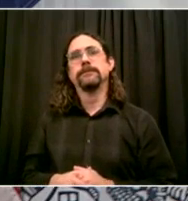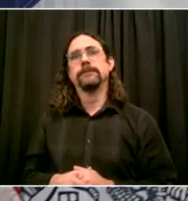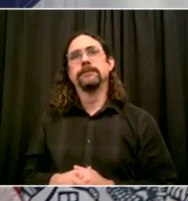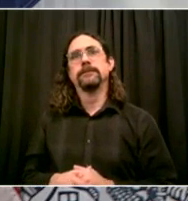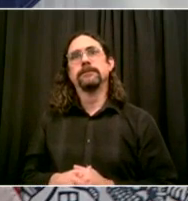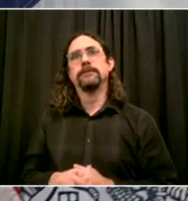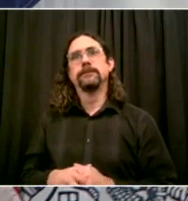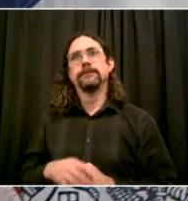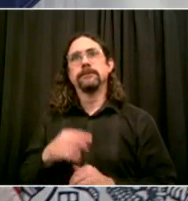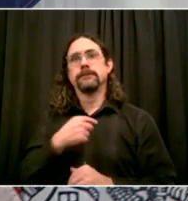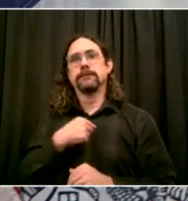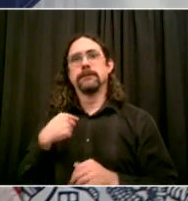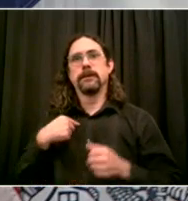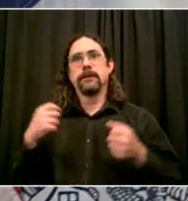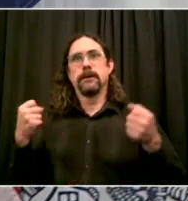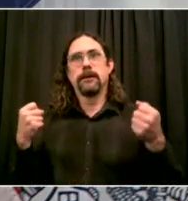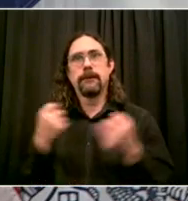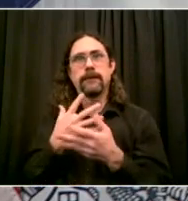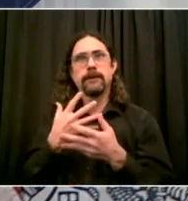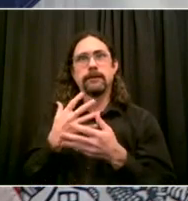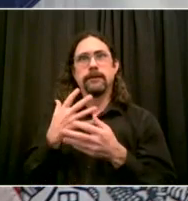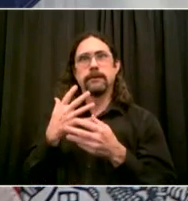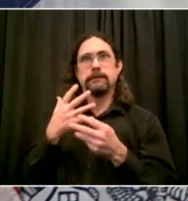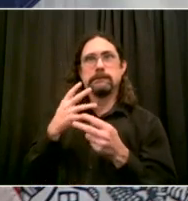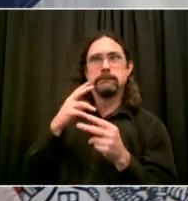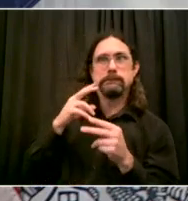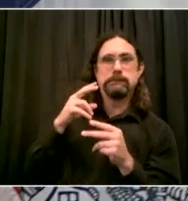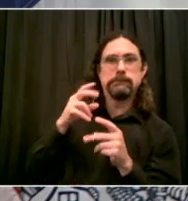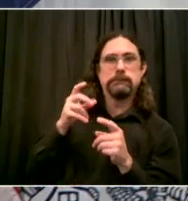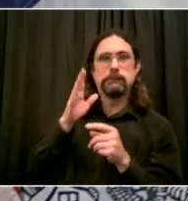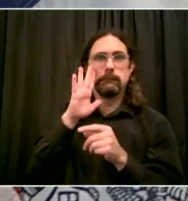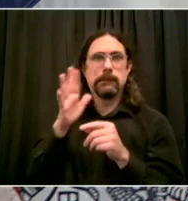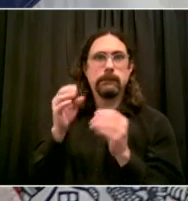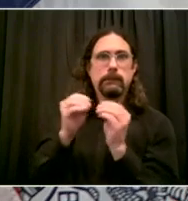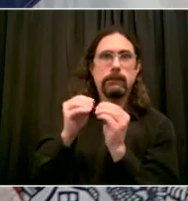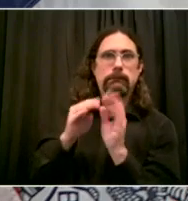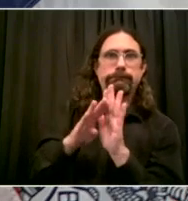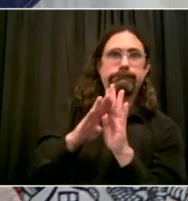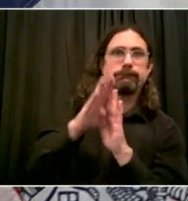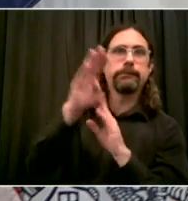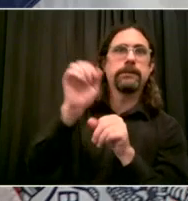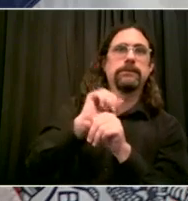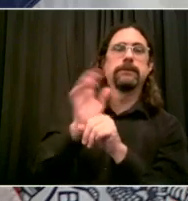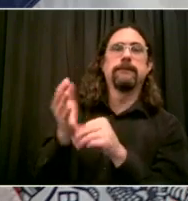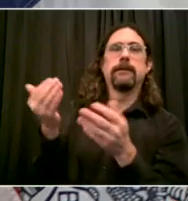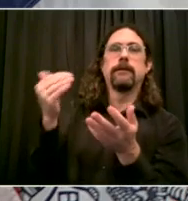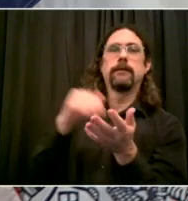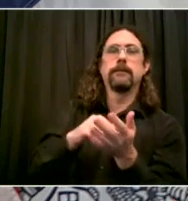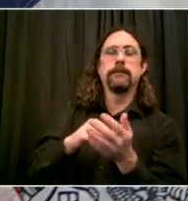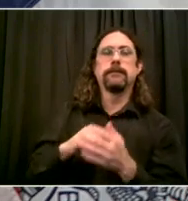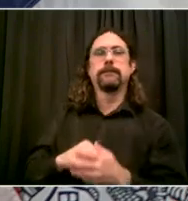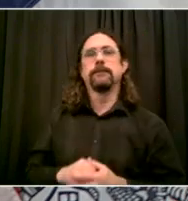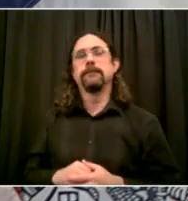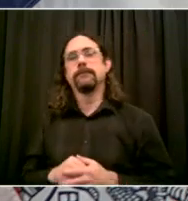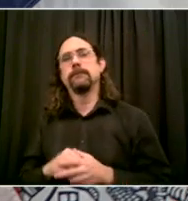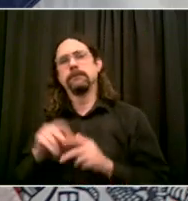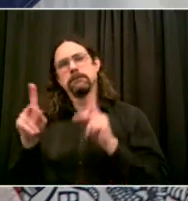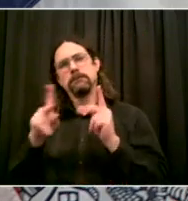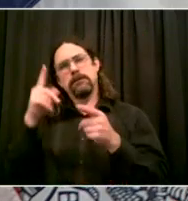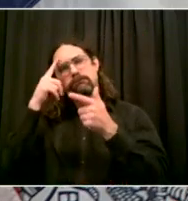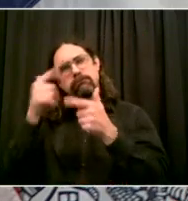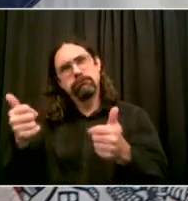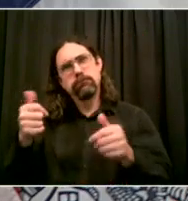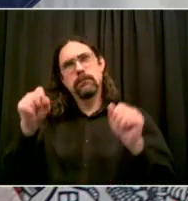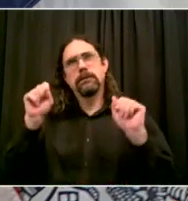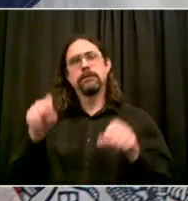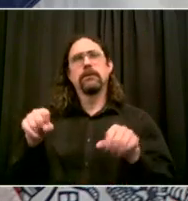government obviously leading the way. And the answer is yes. But we have a brief window. We have to make that turnaround quickly. So